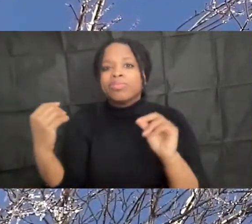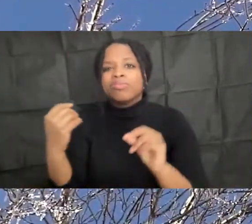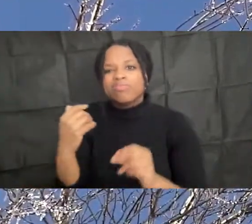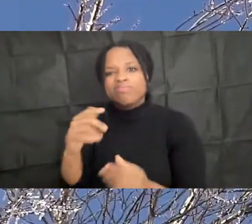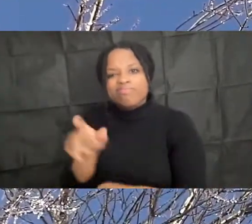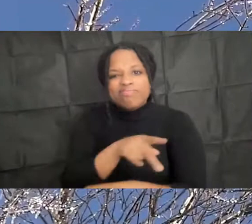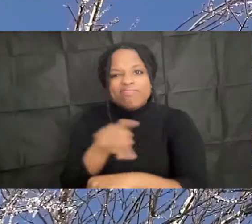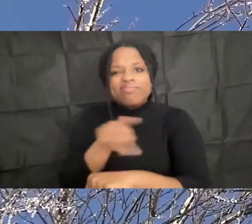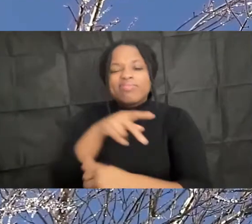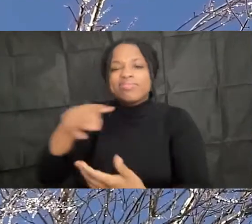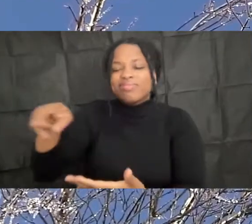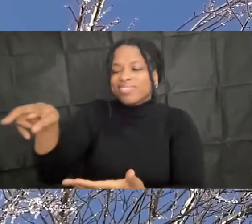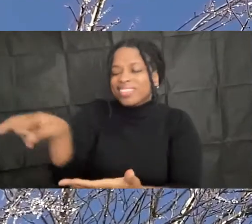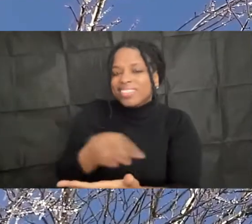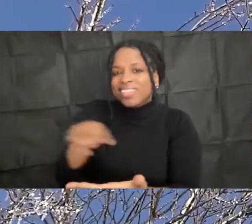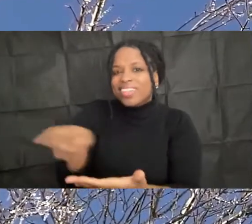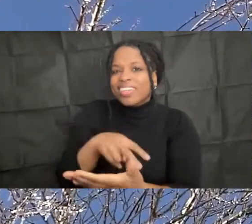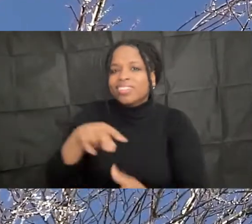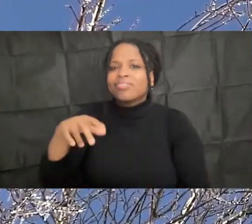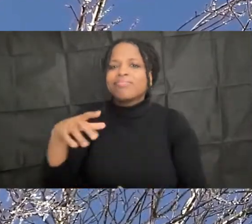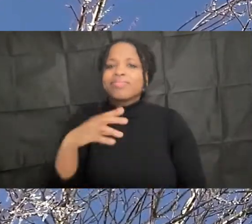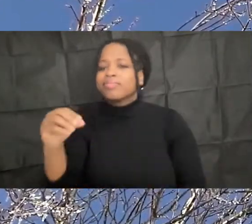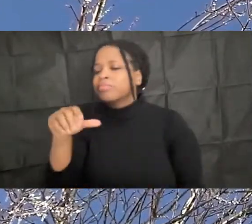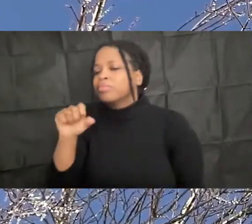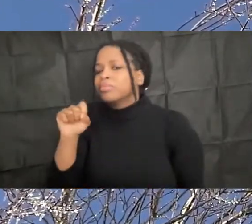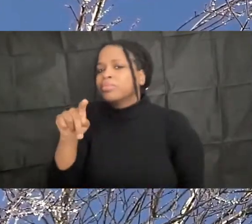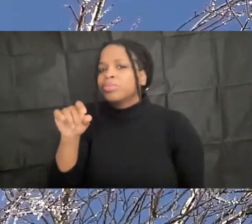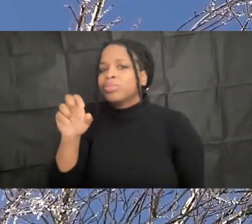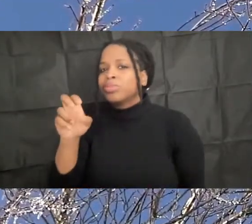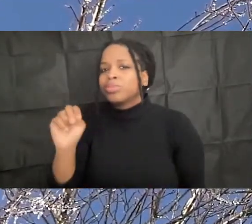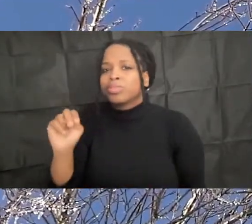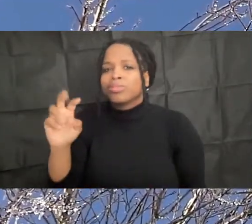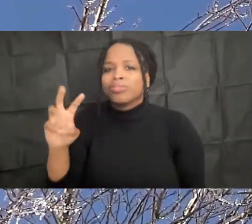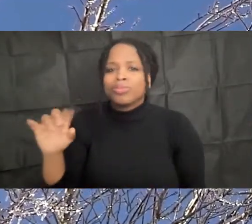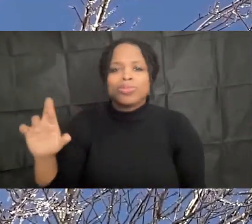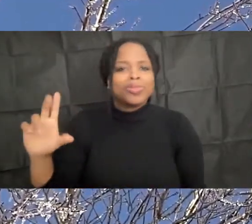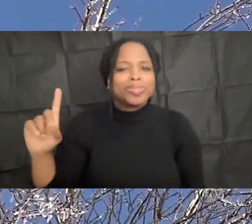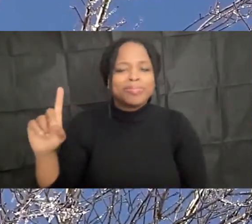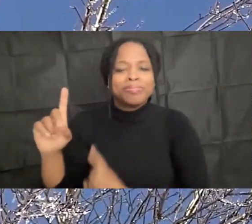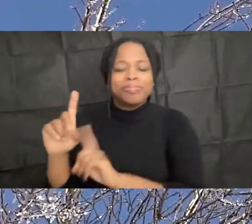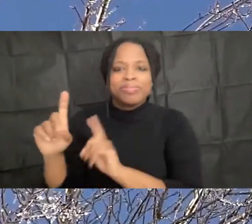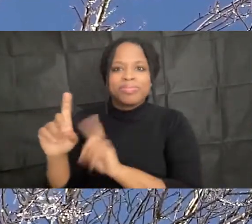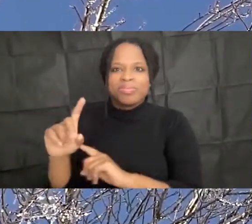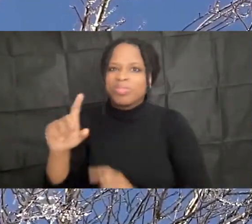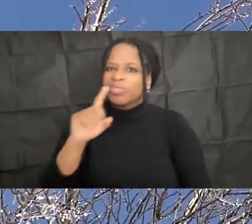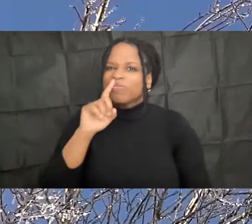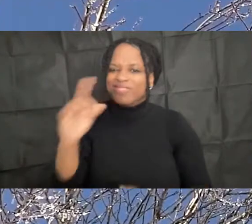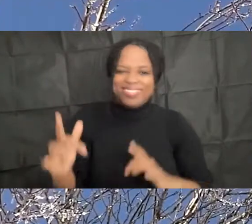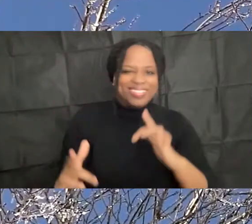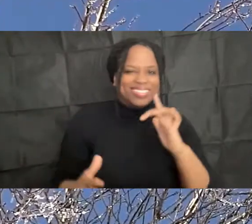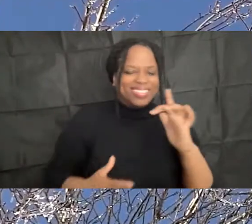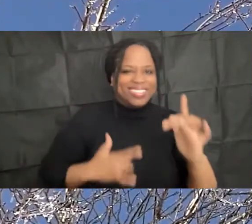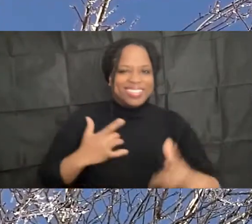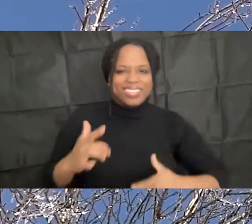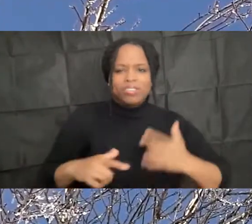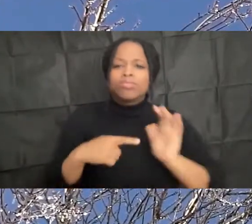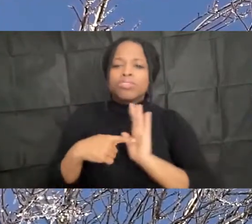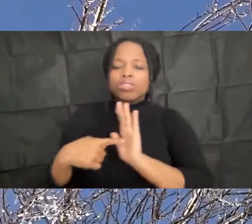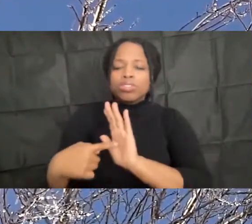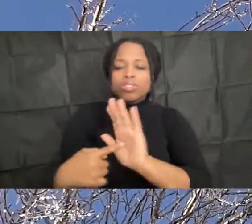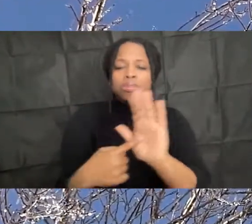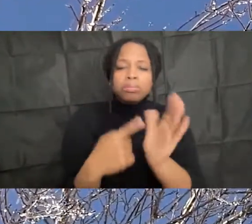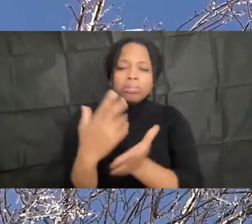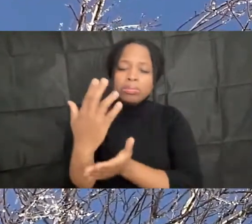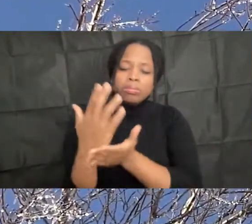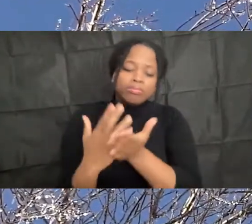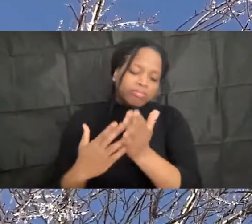poetry, and spoken words. We are delighted to feature some of